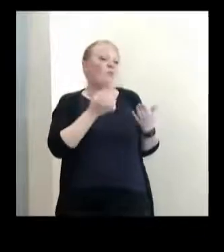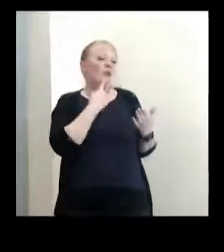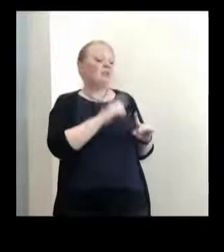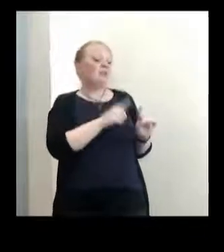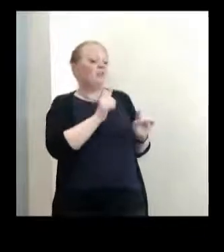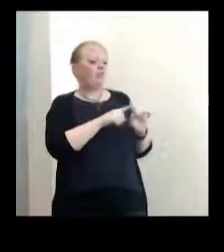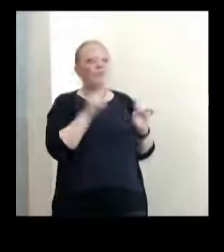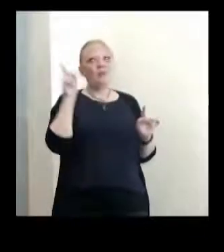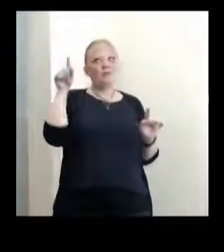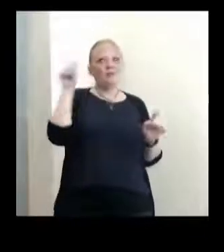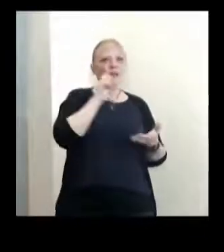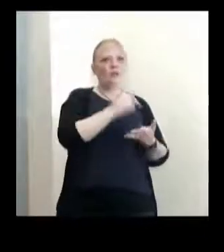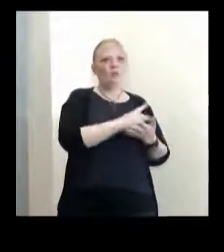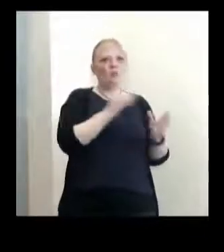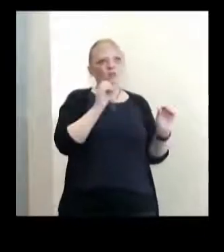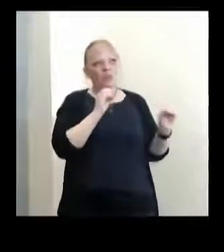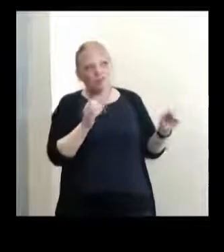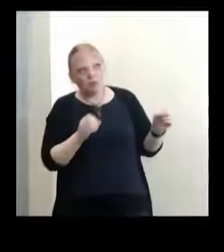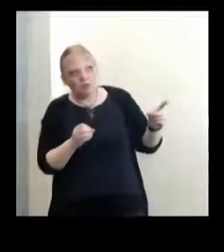nothing. Dan,